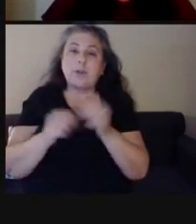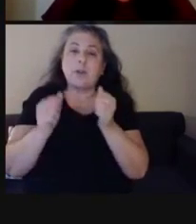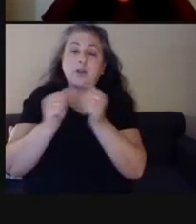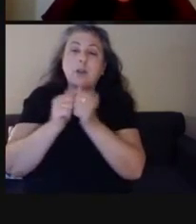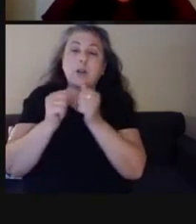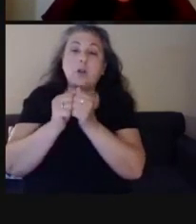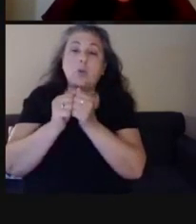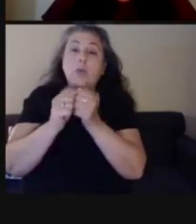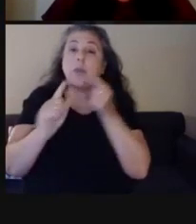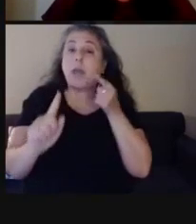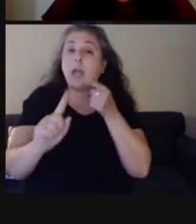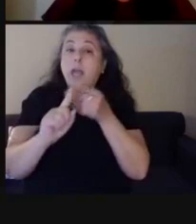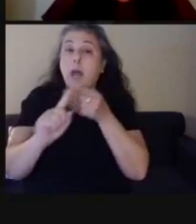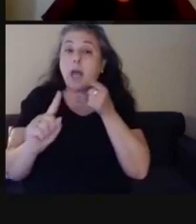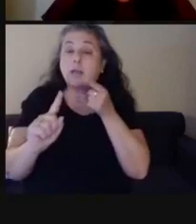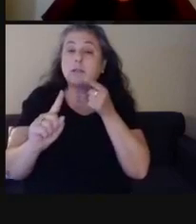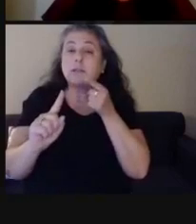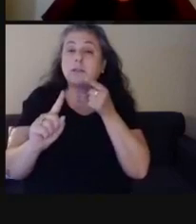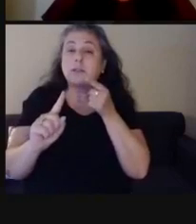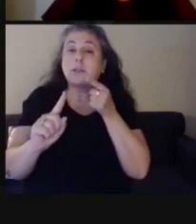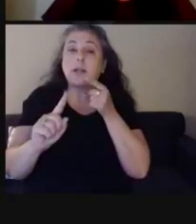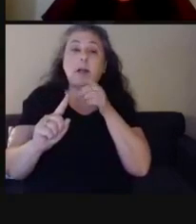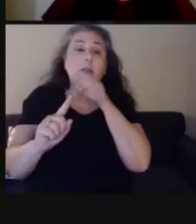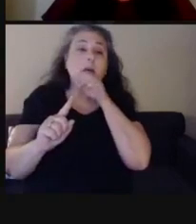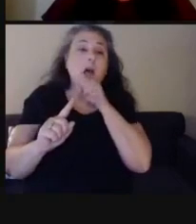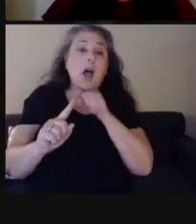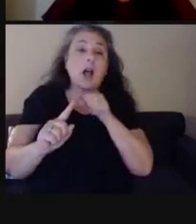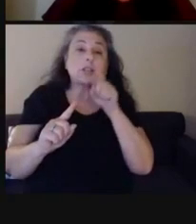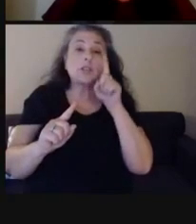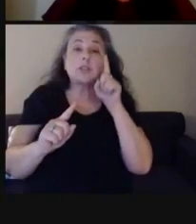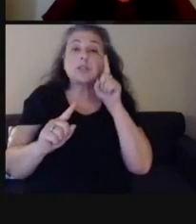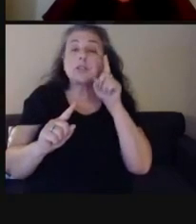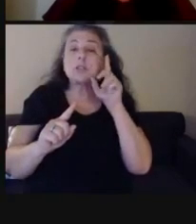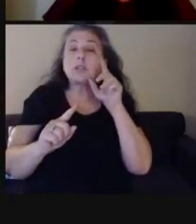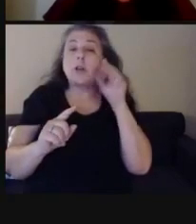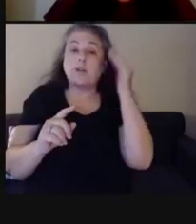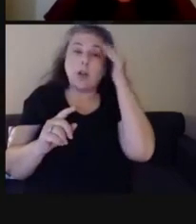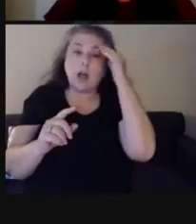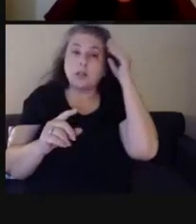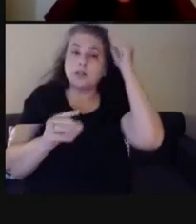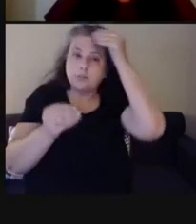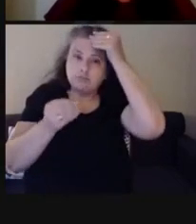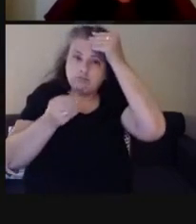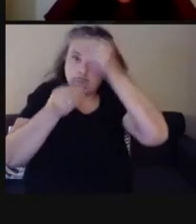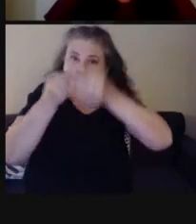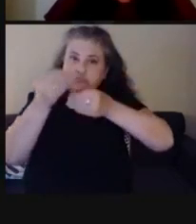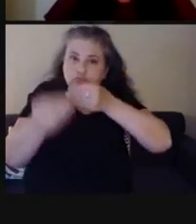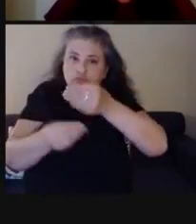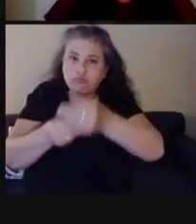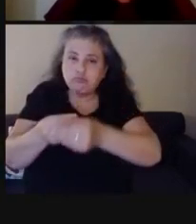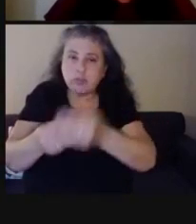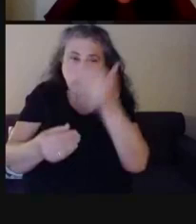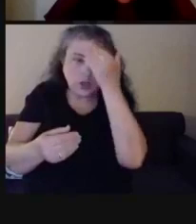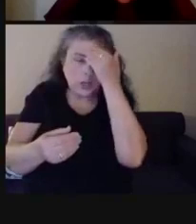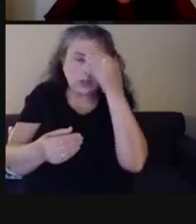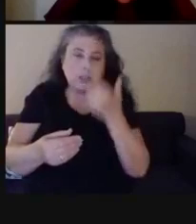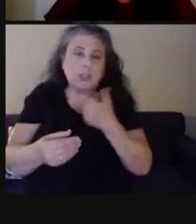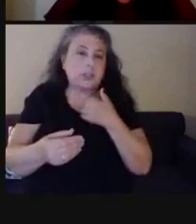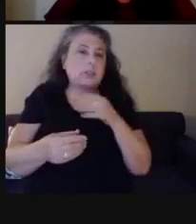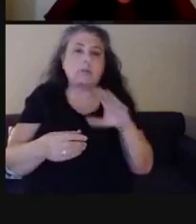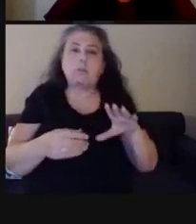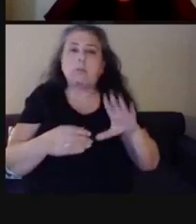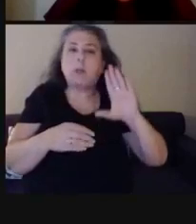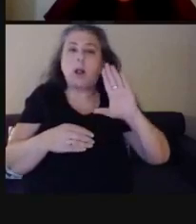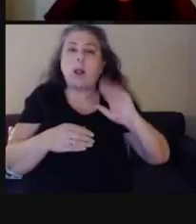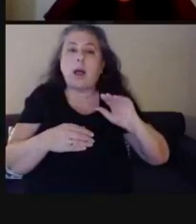with the intent that the elders are the ones with the knowledge, will transfer that knowledge to the younger or inexperienced